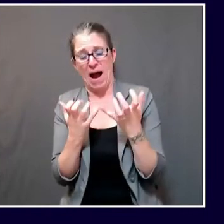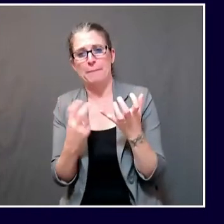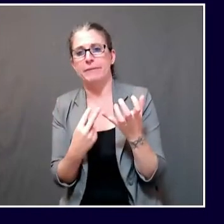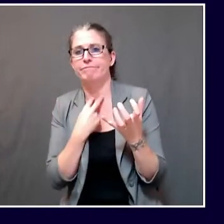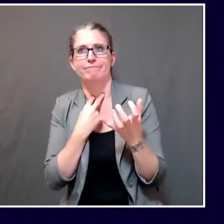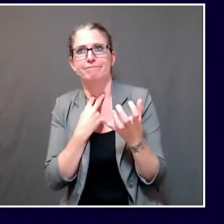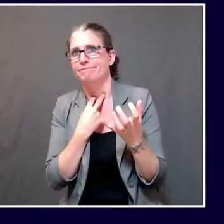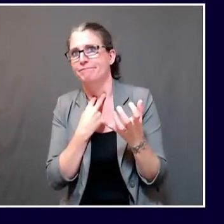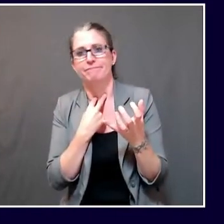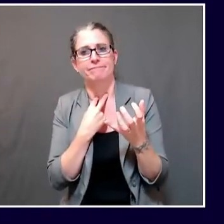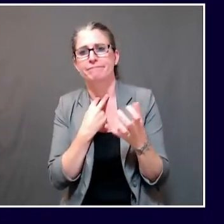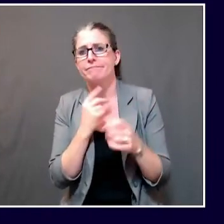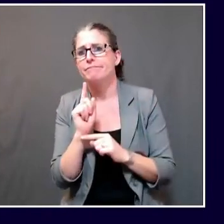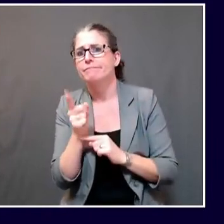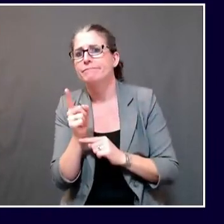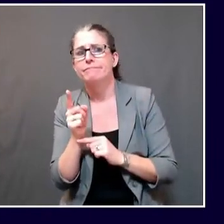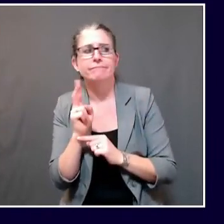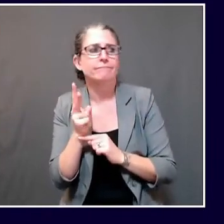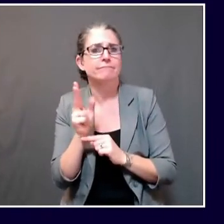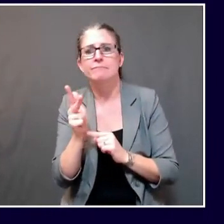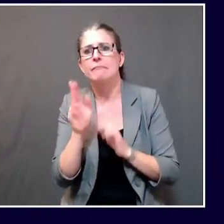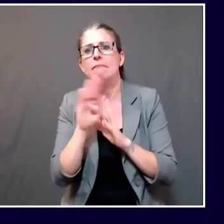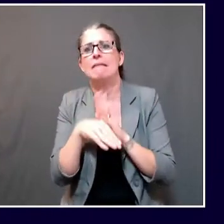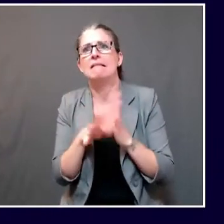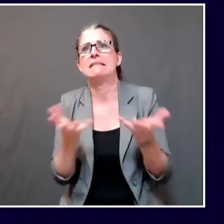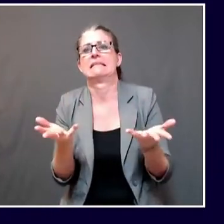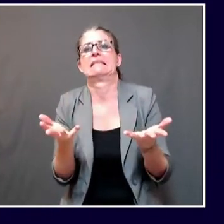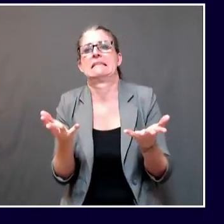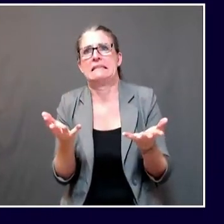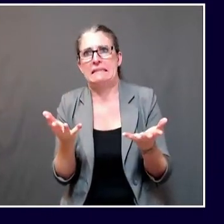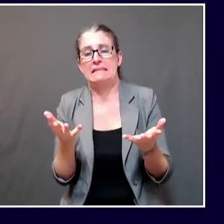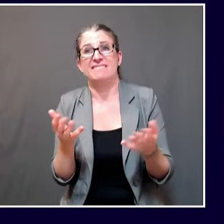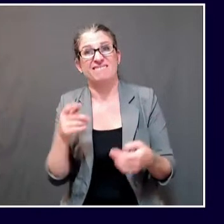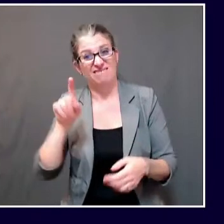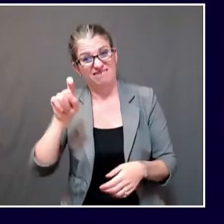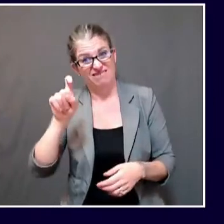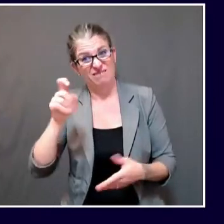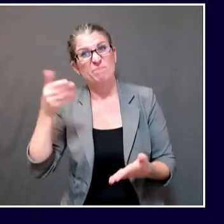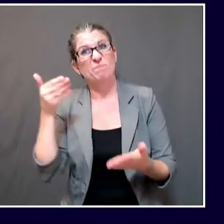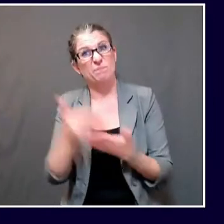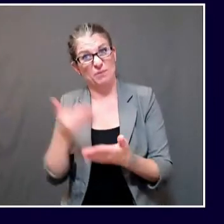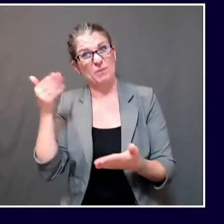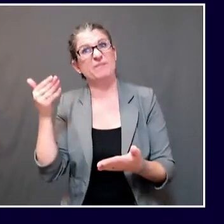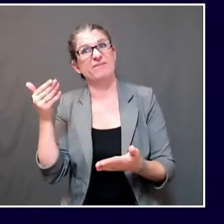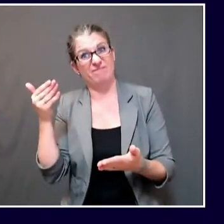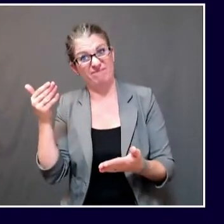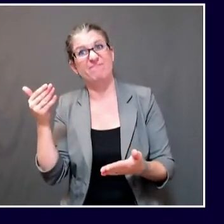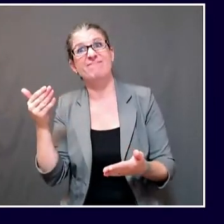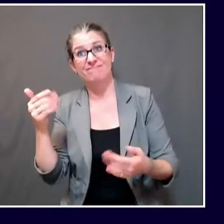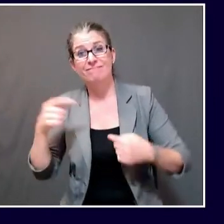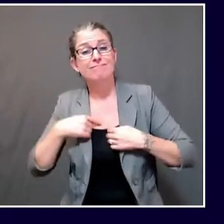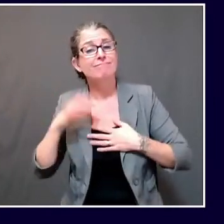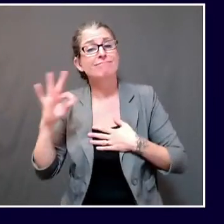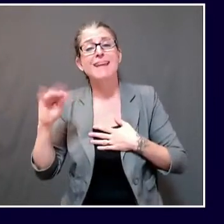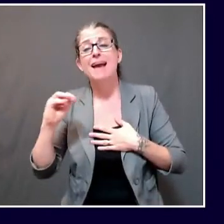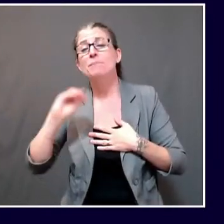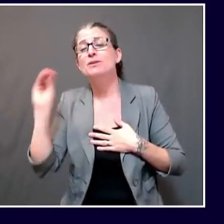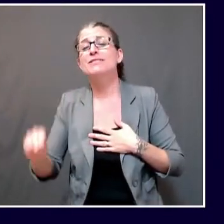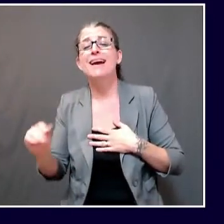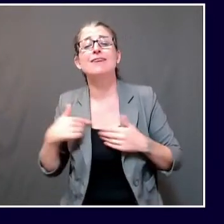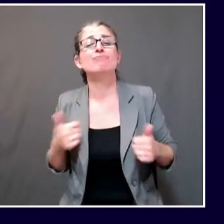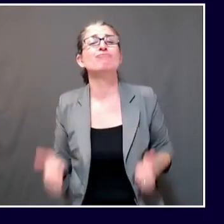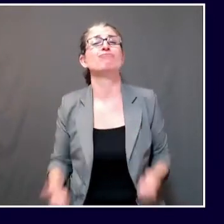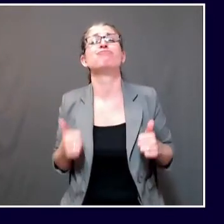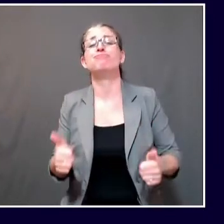does this demonstrate that there can be sort of smaller lapses that lead to? If true, Patty, and